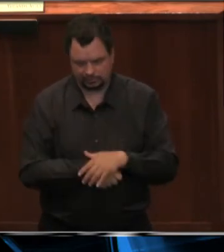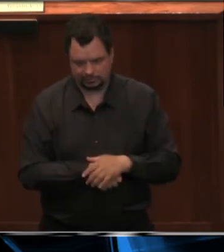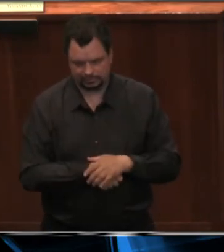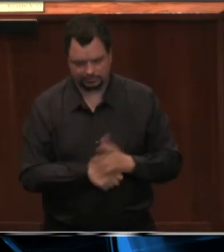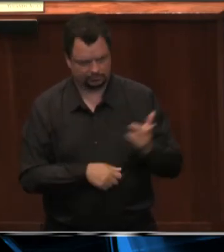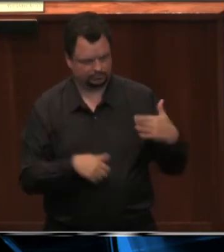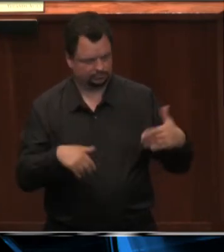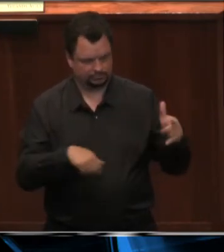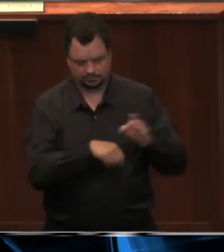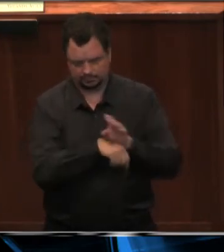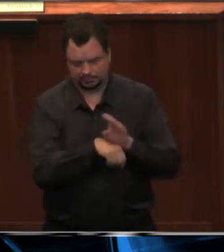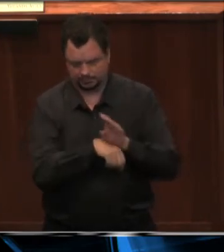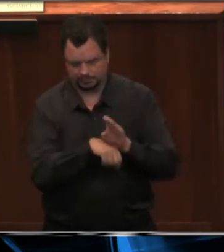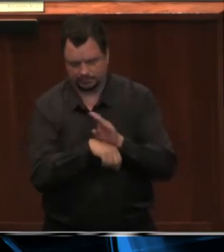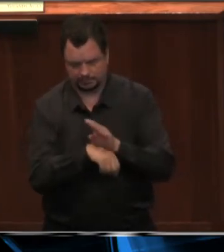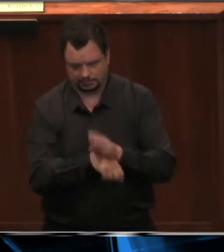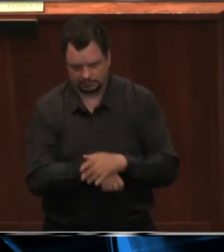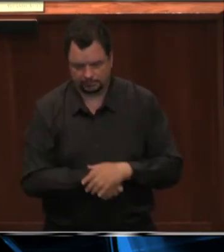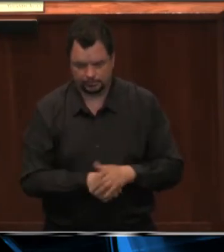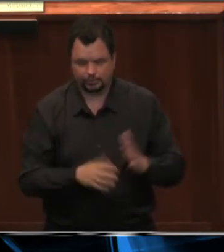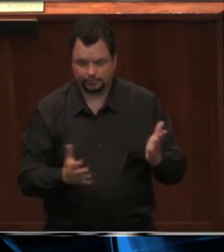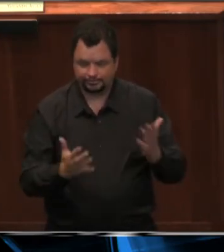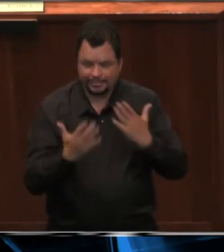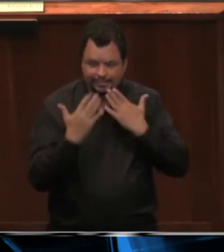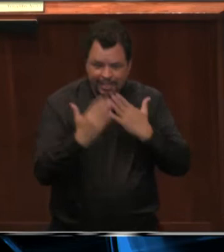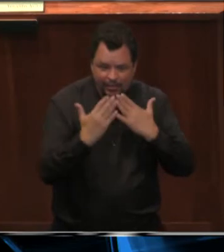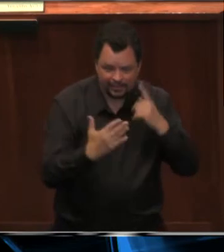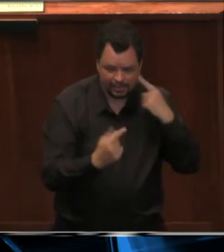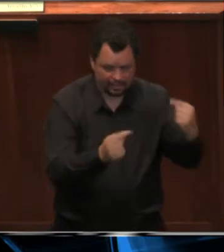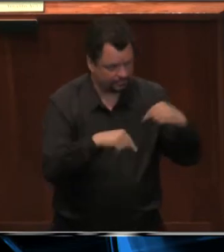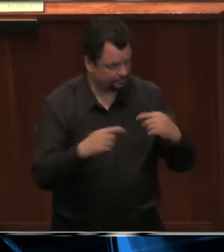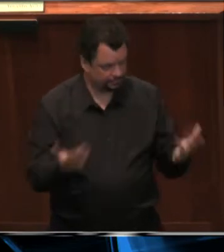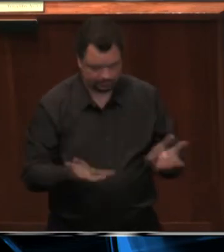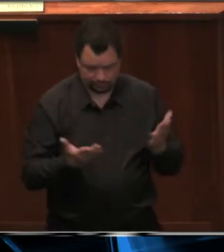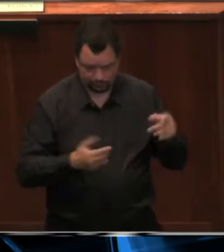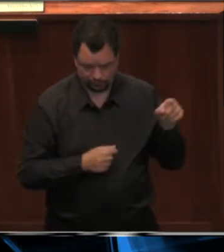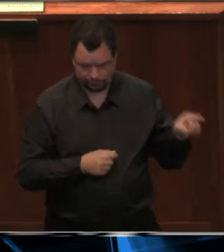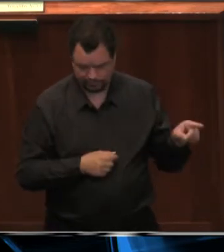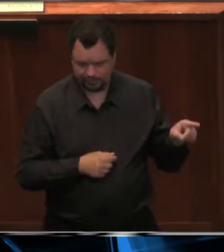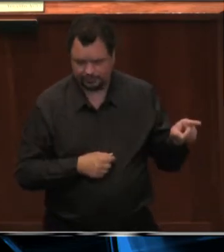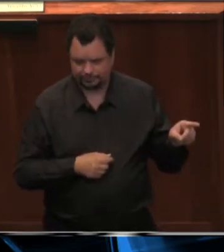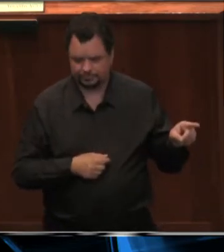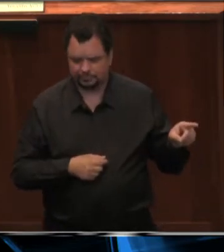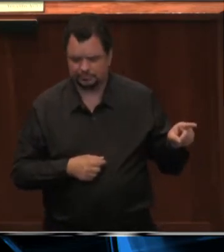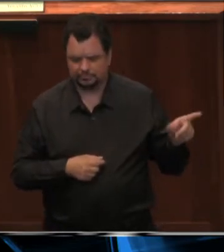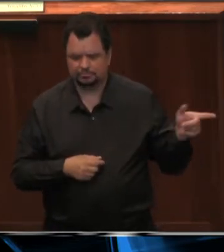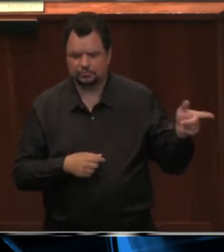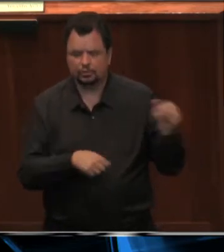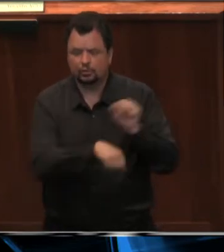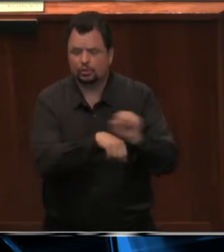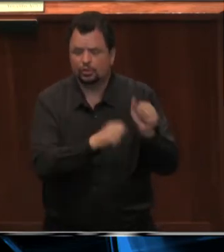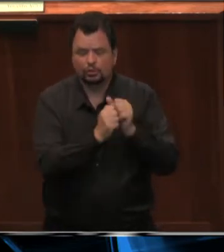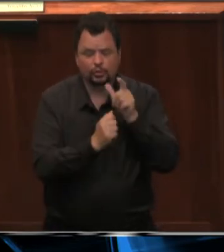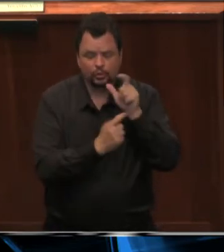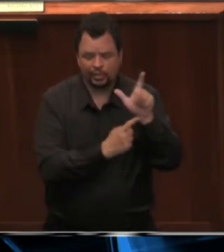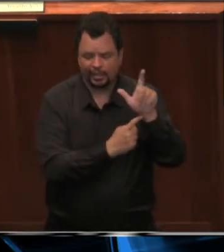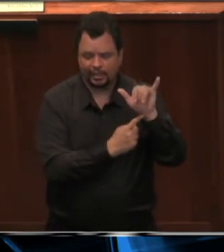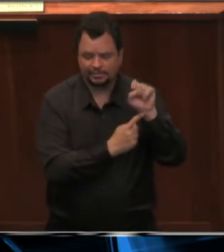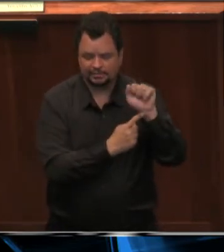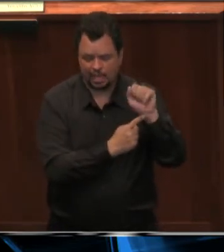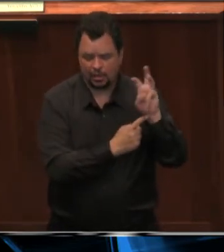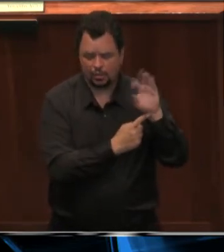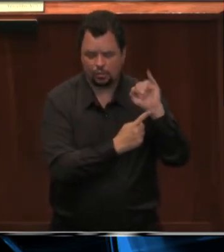other commitments, and we're just so grateful that you're here, and all of the work that we do with Linda Weiss, who is the CEO of the Colorado Springs Conservatory. We've worked